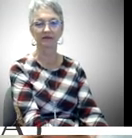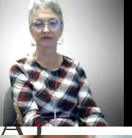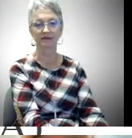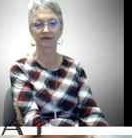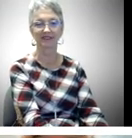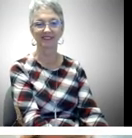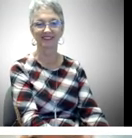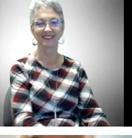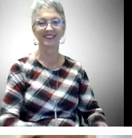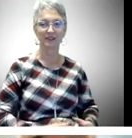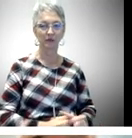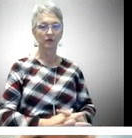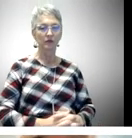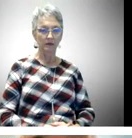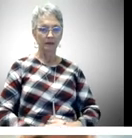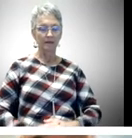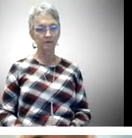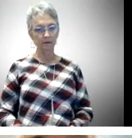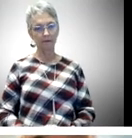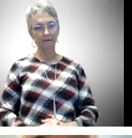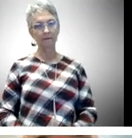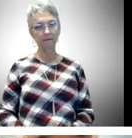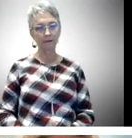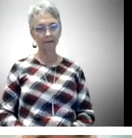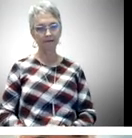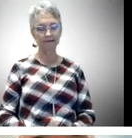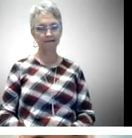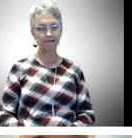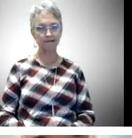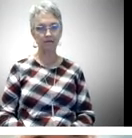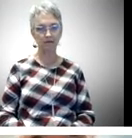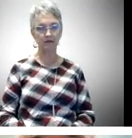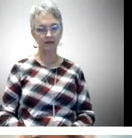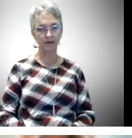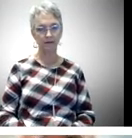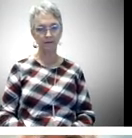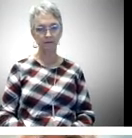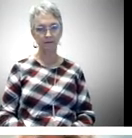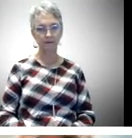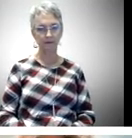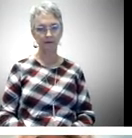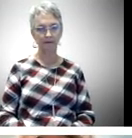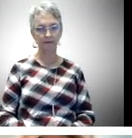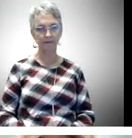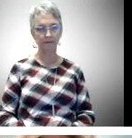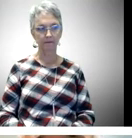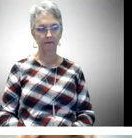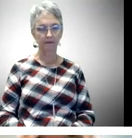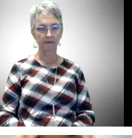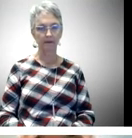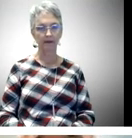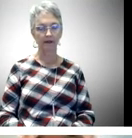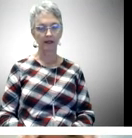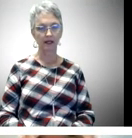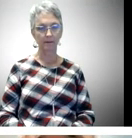wants me to talk about it, one of the things that we did on supported decision with the guardianship reforms is that we